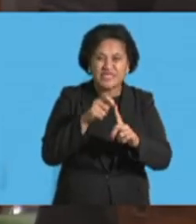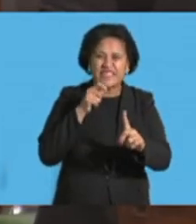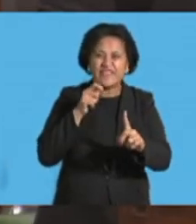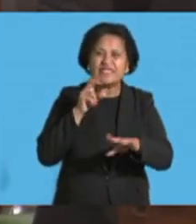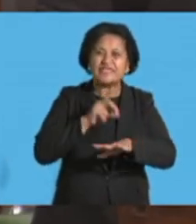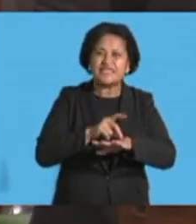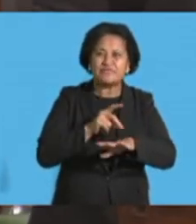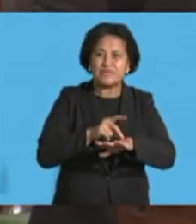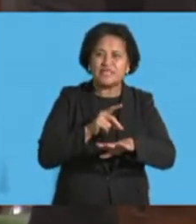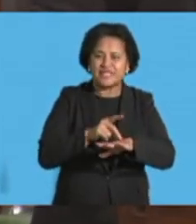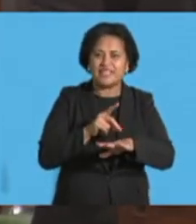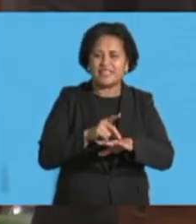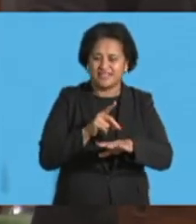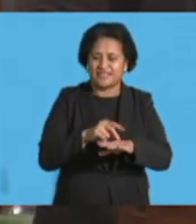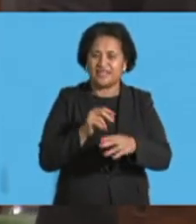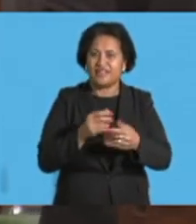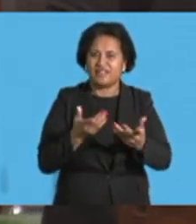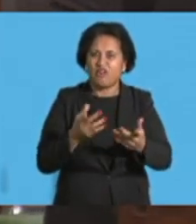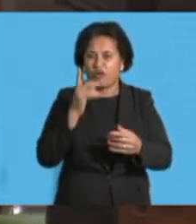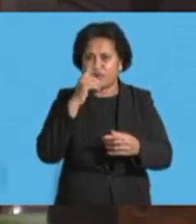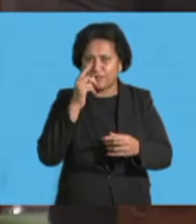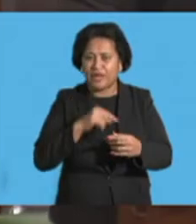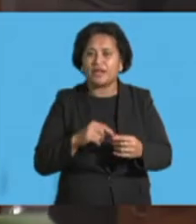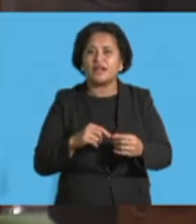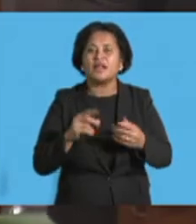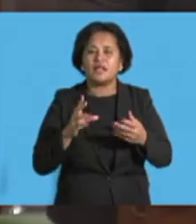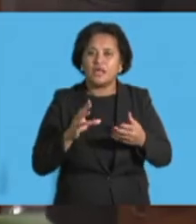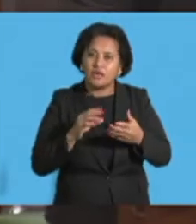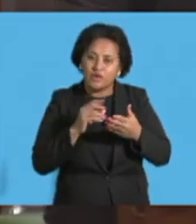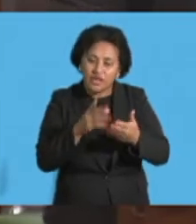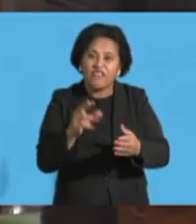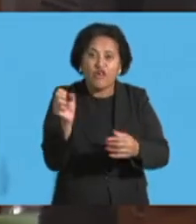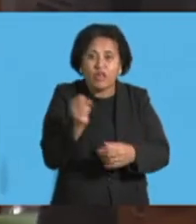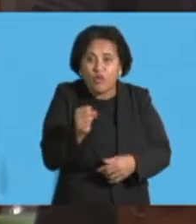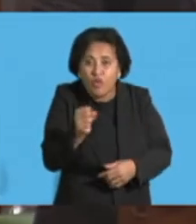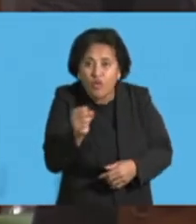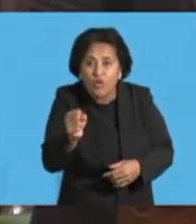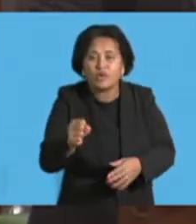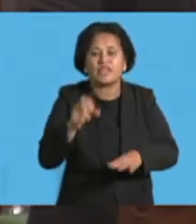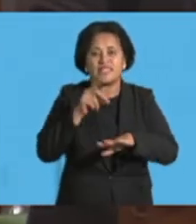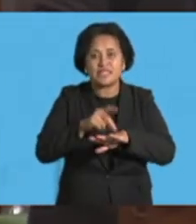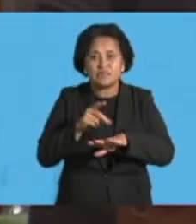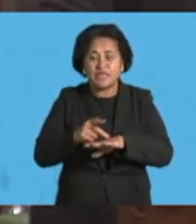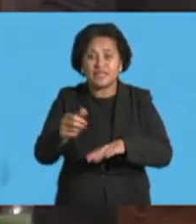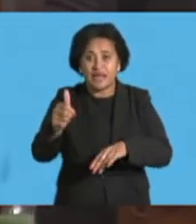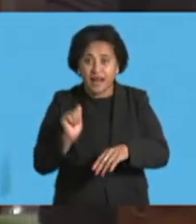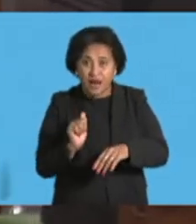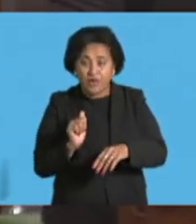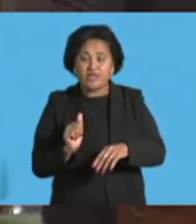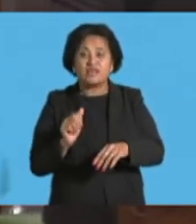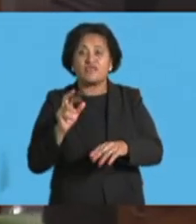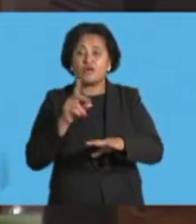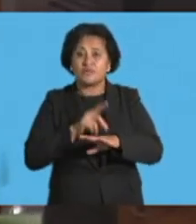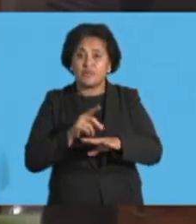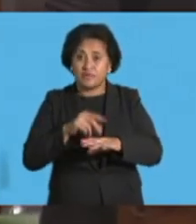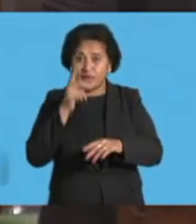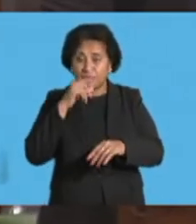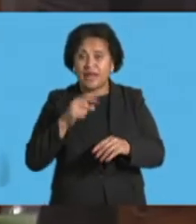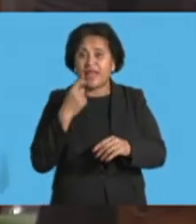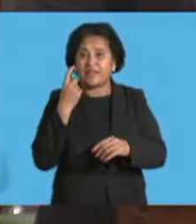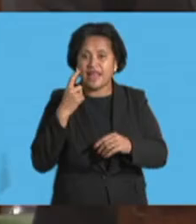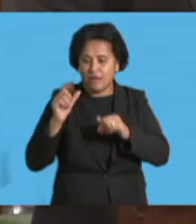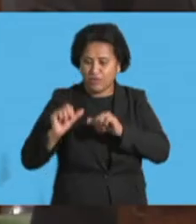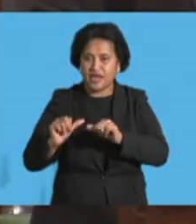of the Fijian population, including the social pension scheme for the elderly, the disability allowance for the disabled, and the care and protection allowance